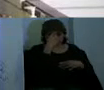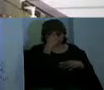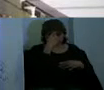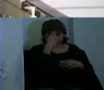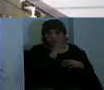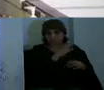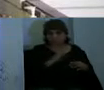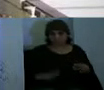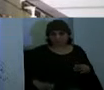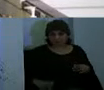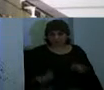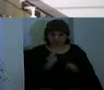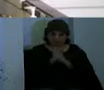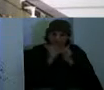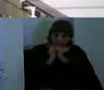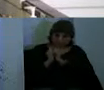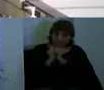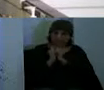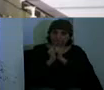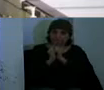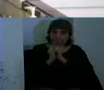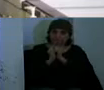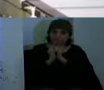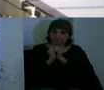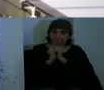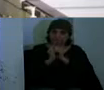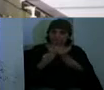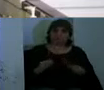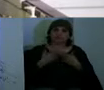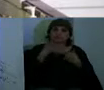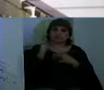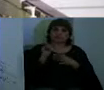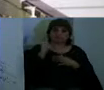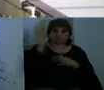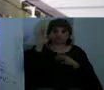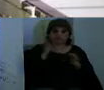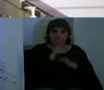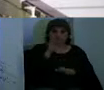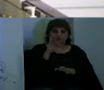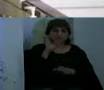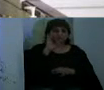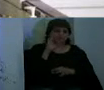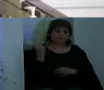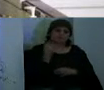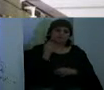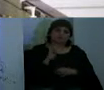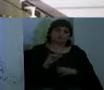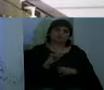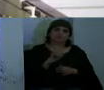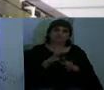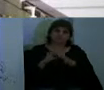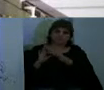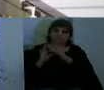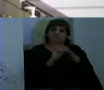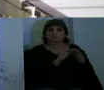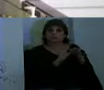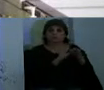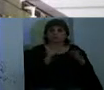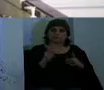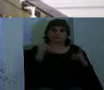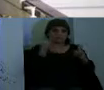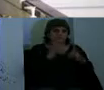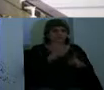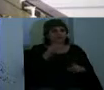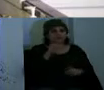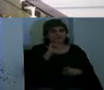spirit, we will ever be united in thought, word, and deed. This is the goal for which Paul would